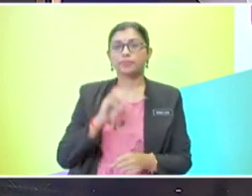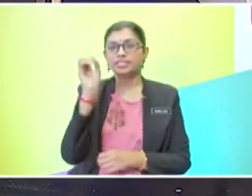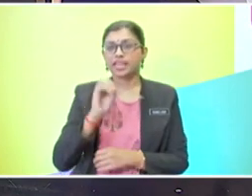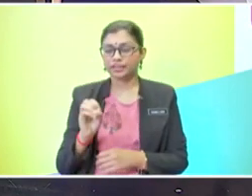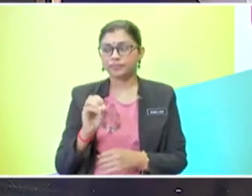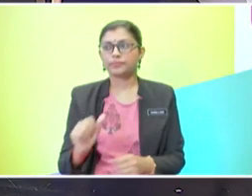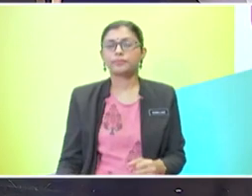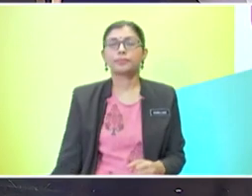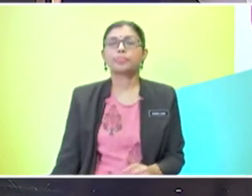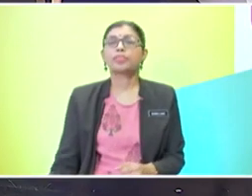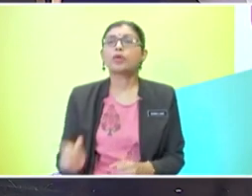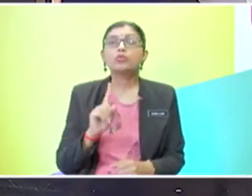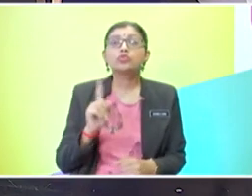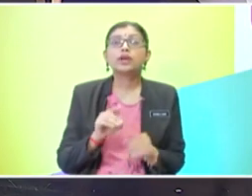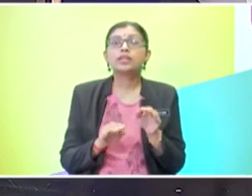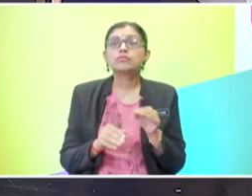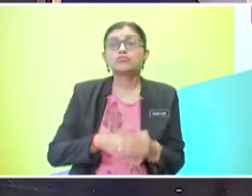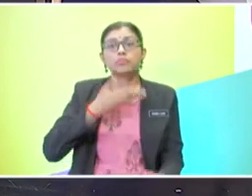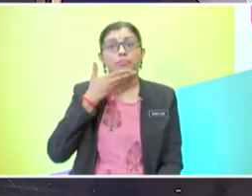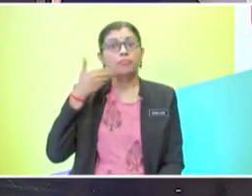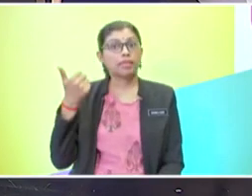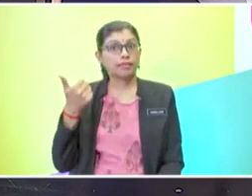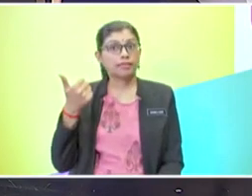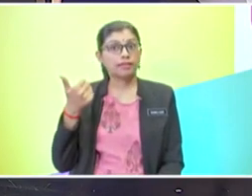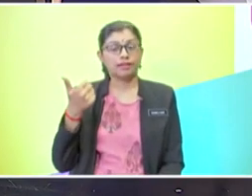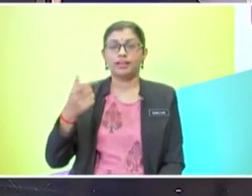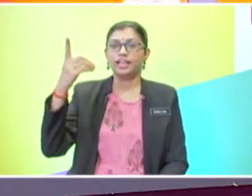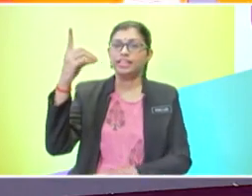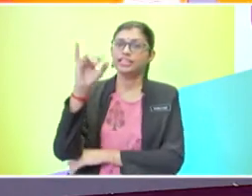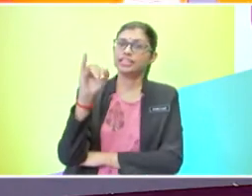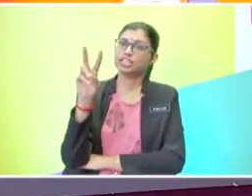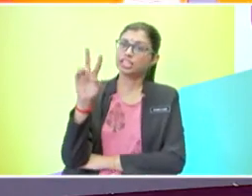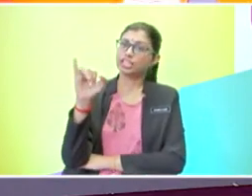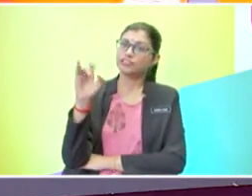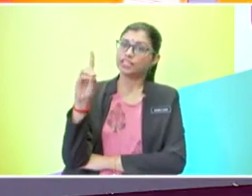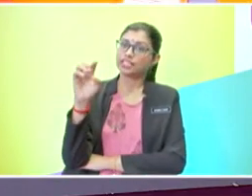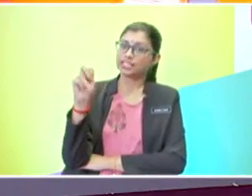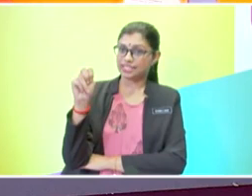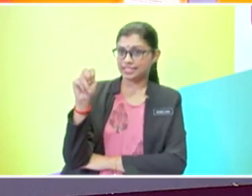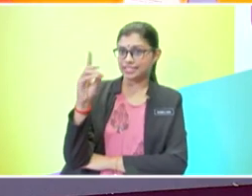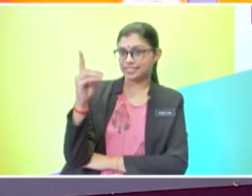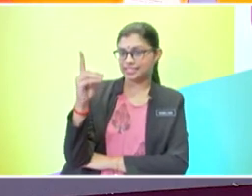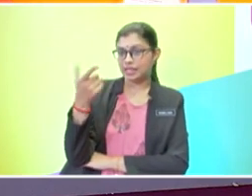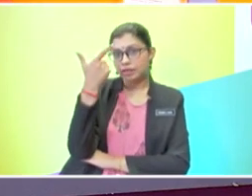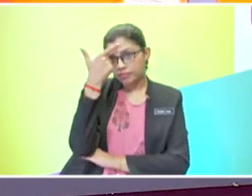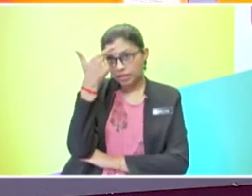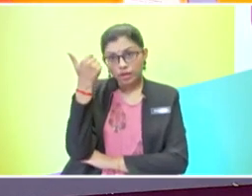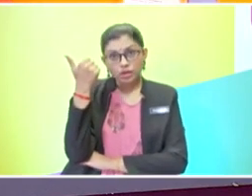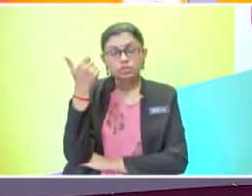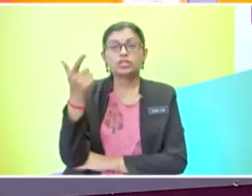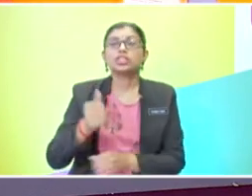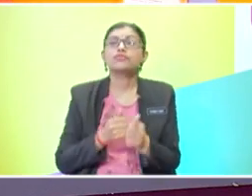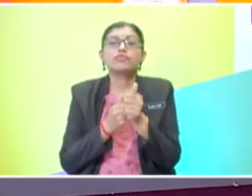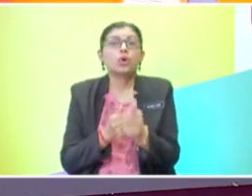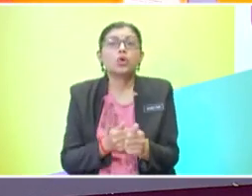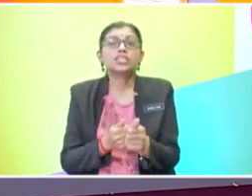think dividends are higher because if the company of which we have the shares has a higher earning, that